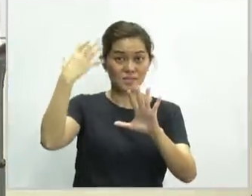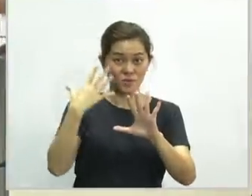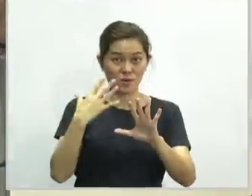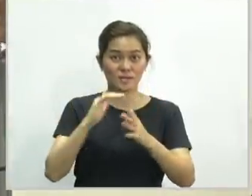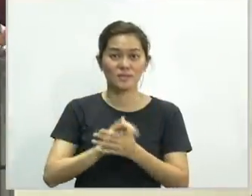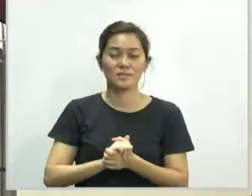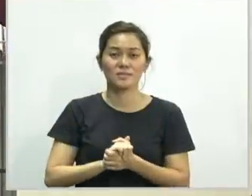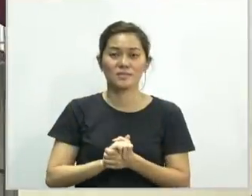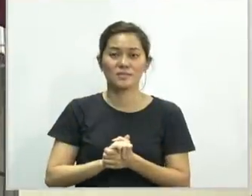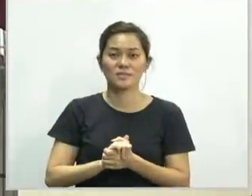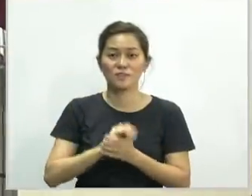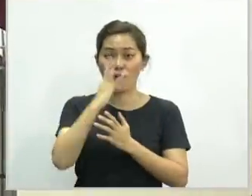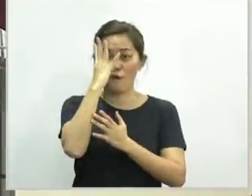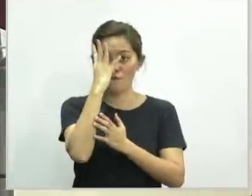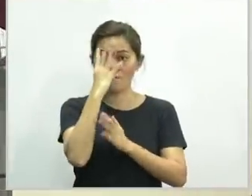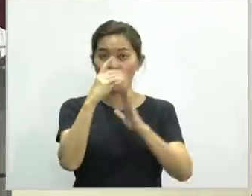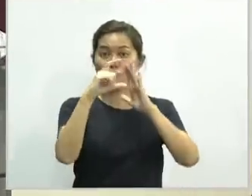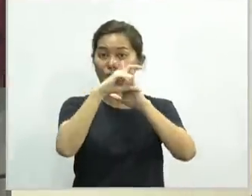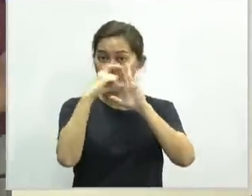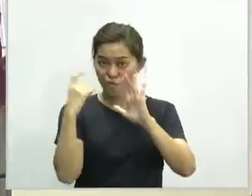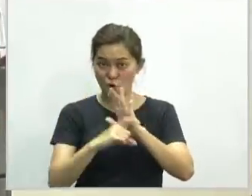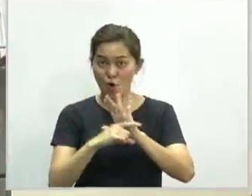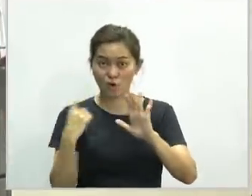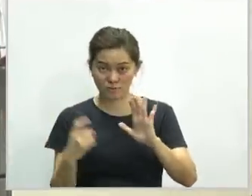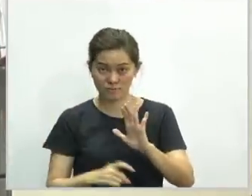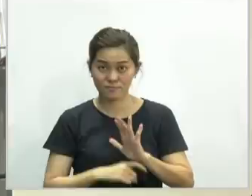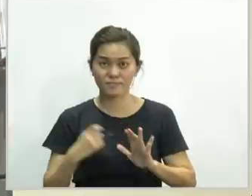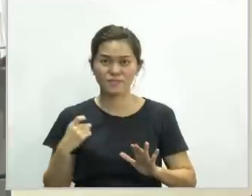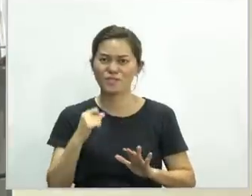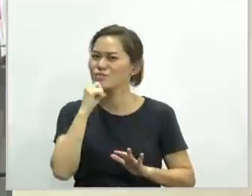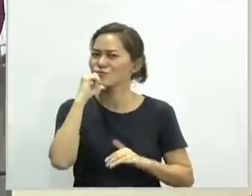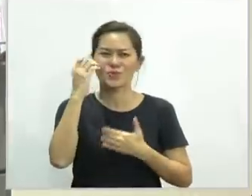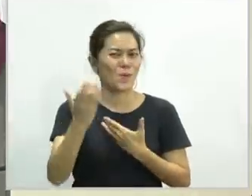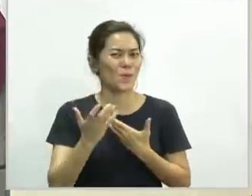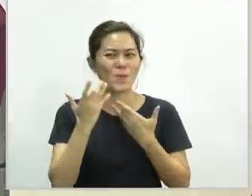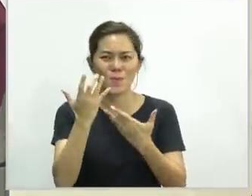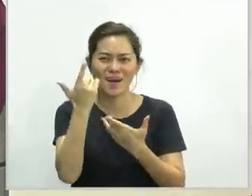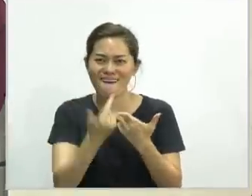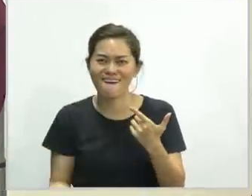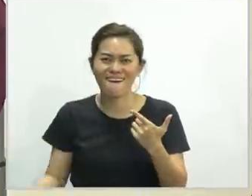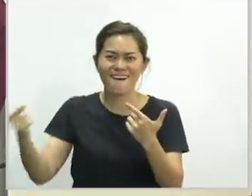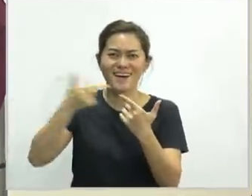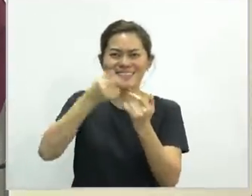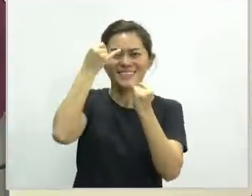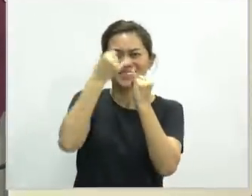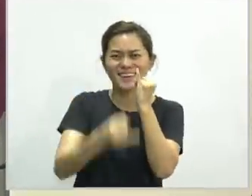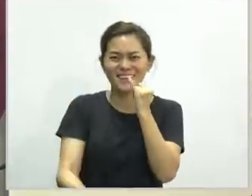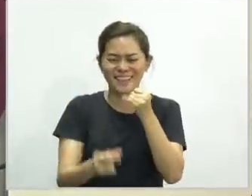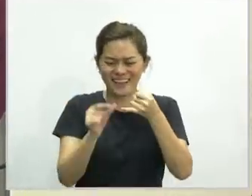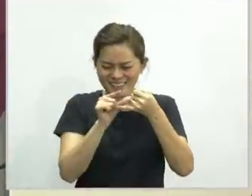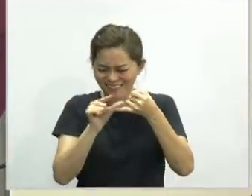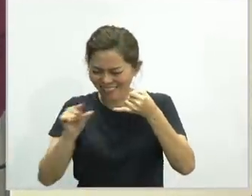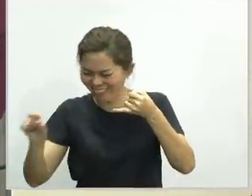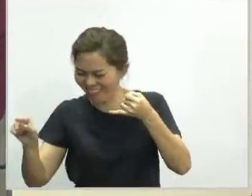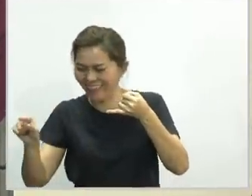Grace. 4 verses. Please don't wait. till the last line of the fourth